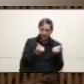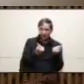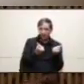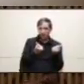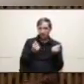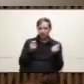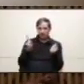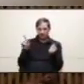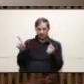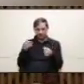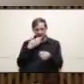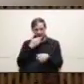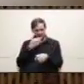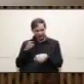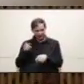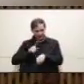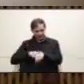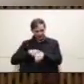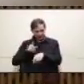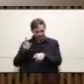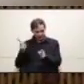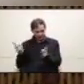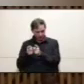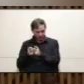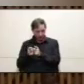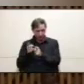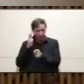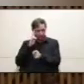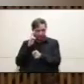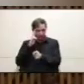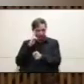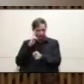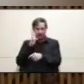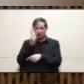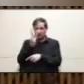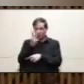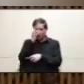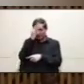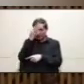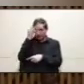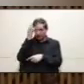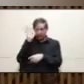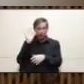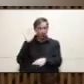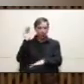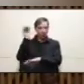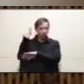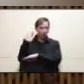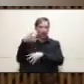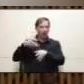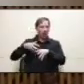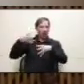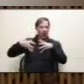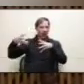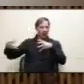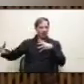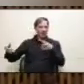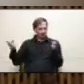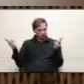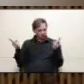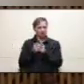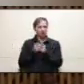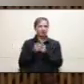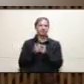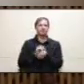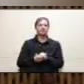source of wrap up, Ndate. Thank you. Remember that you are working on 2 minutes. Don't over elaborate when you respond.